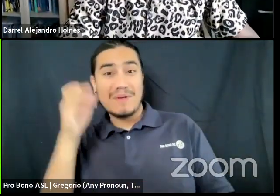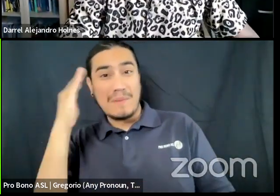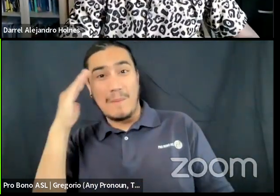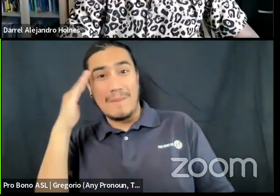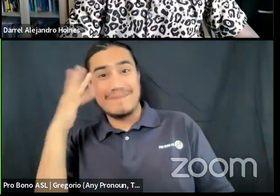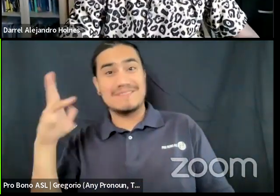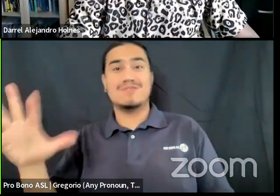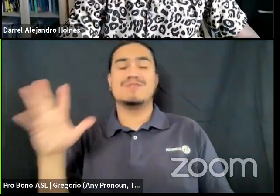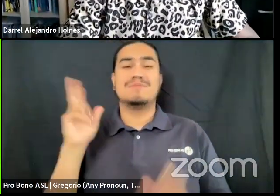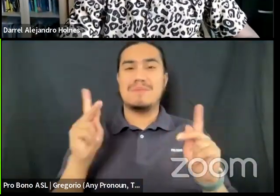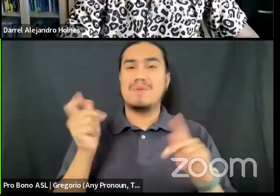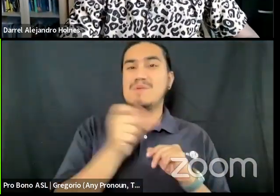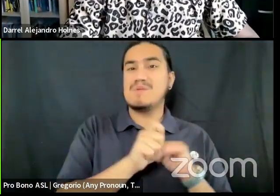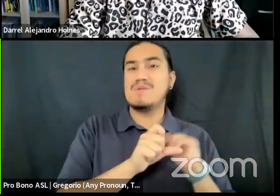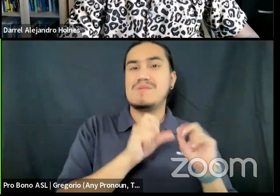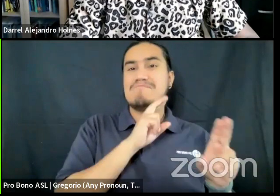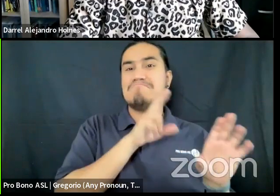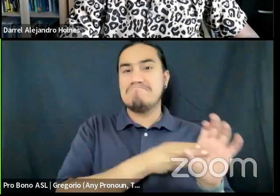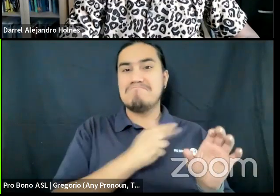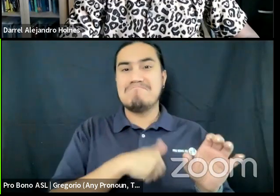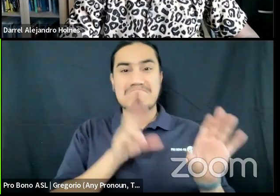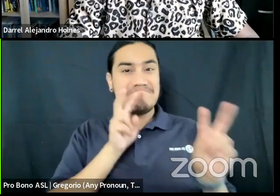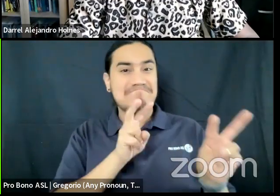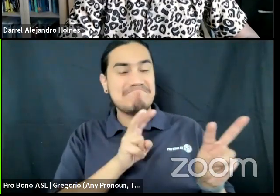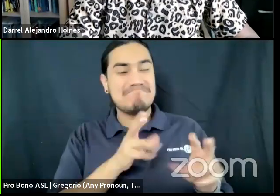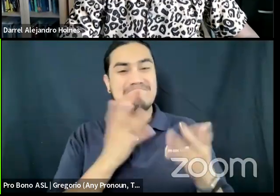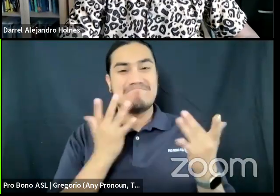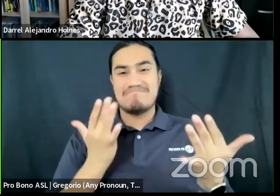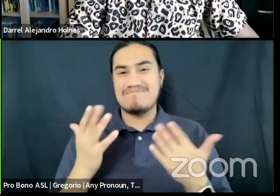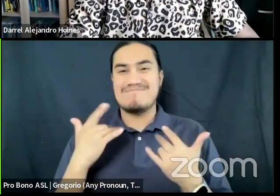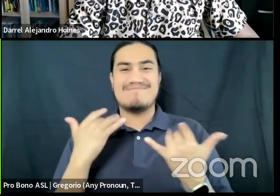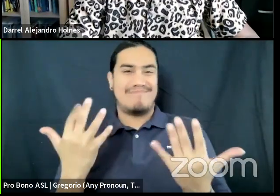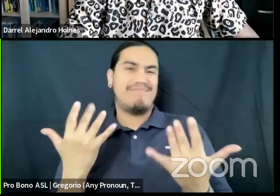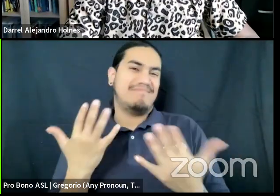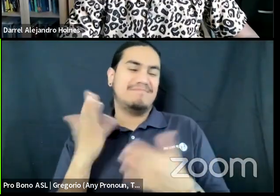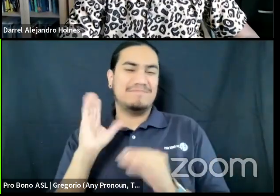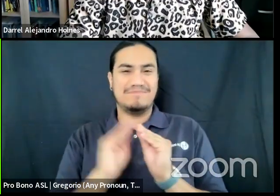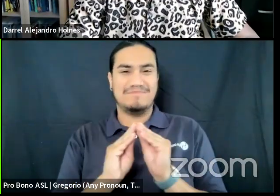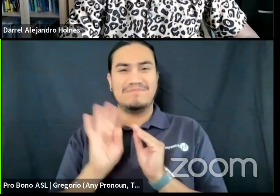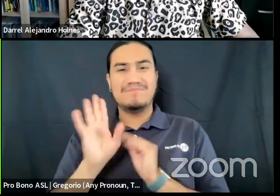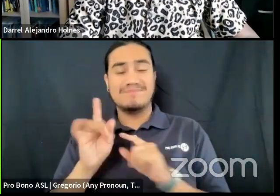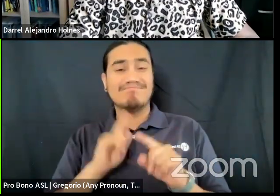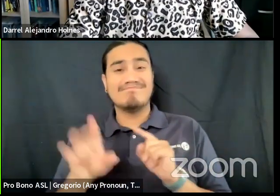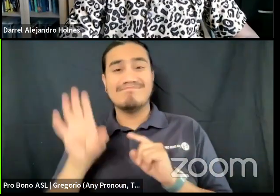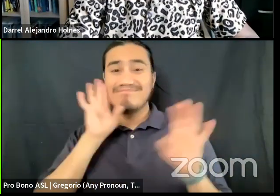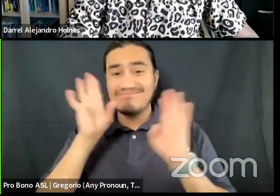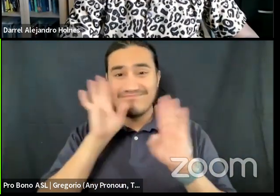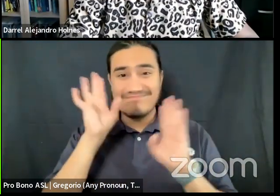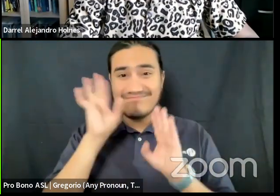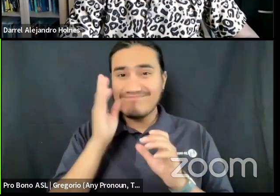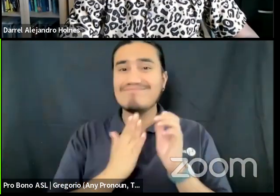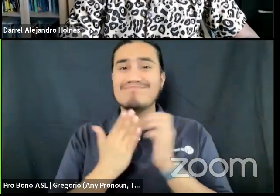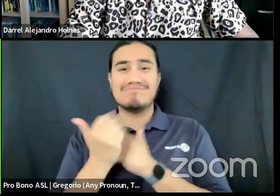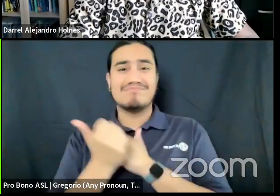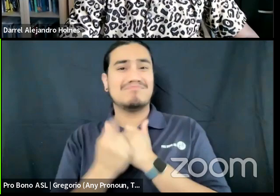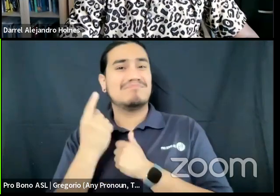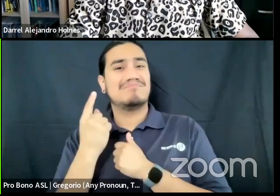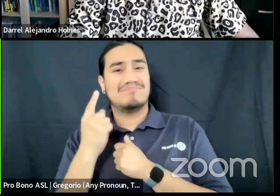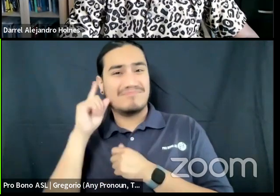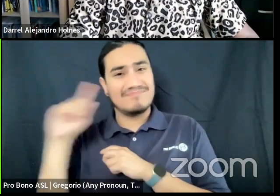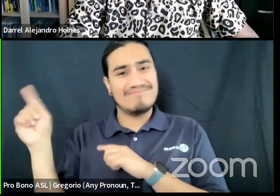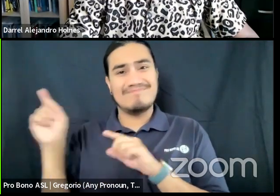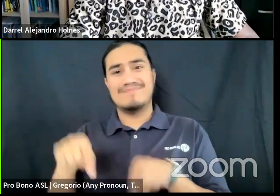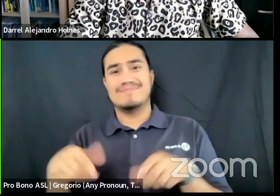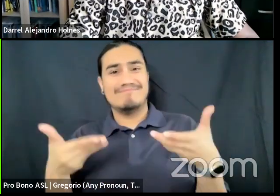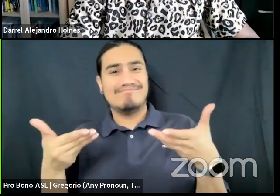will be joining us as we are coming in. And so hello, hello, hello. Again, thank you so much for being in the space and being